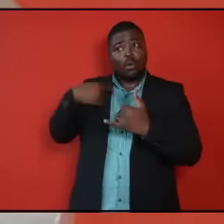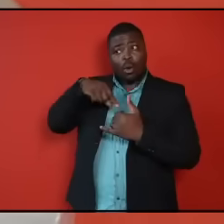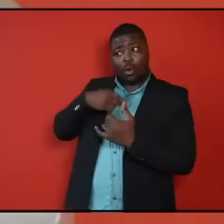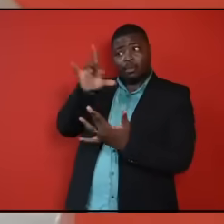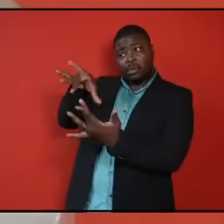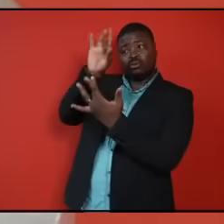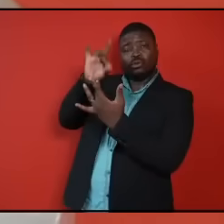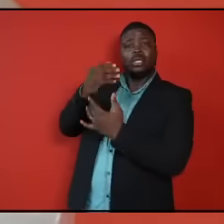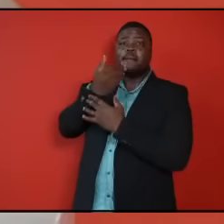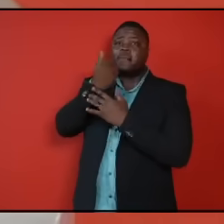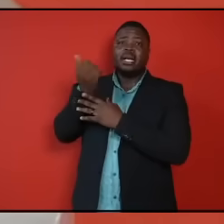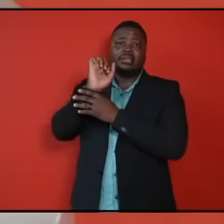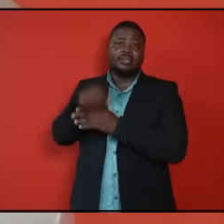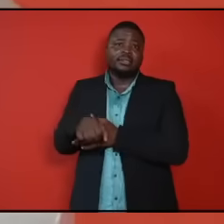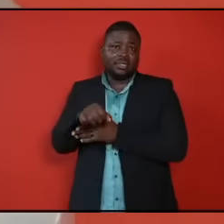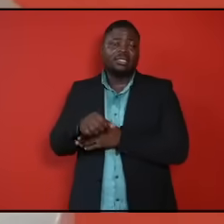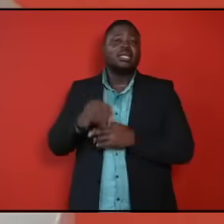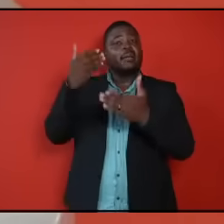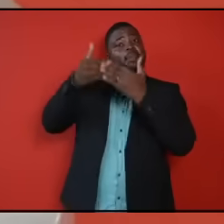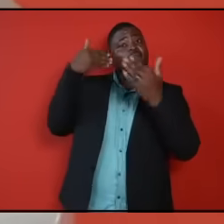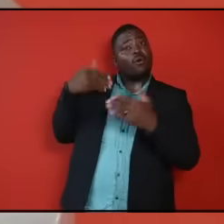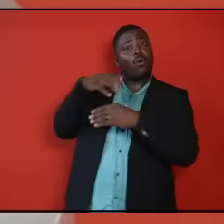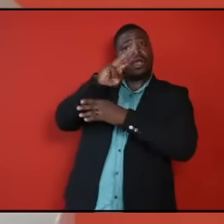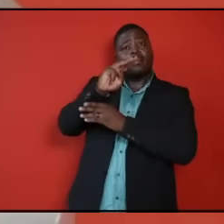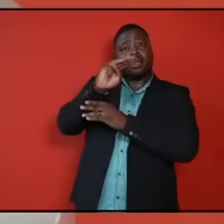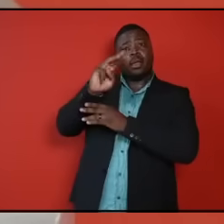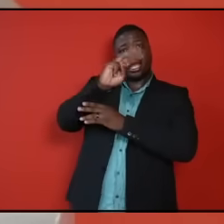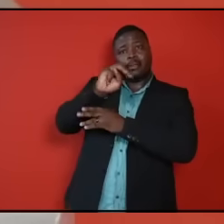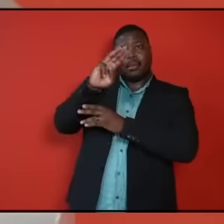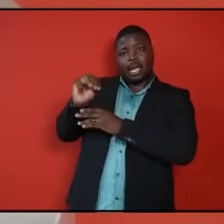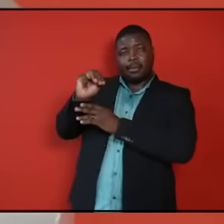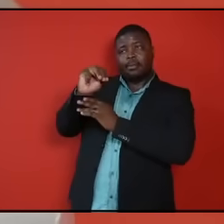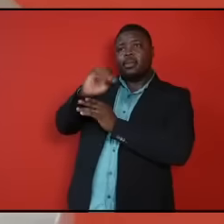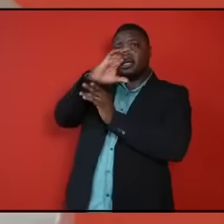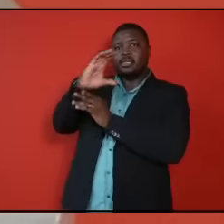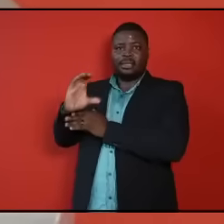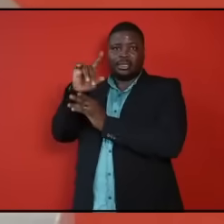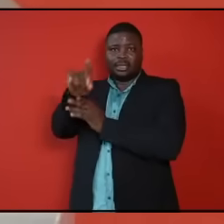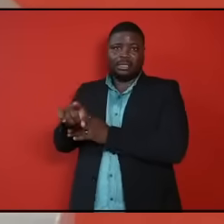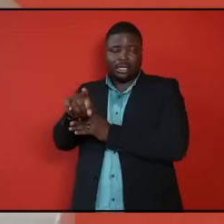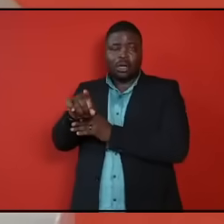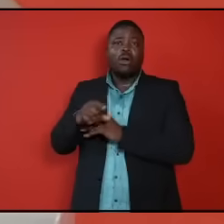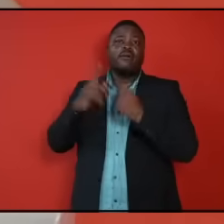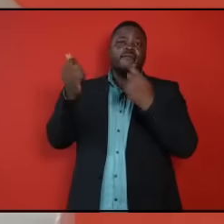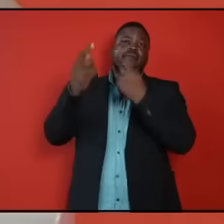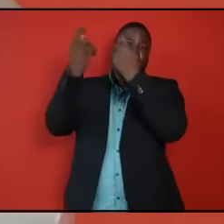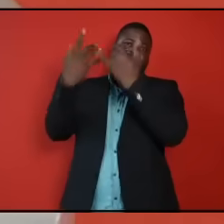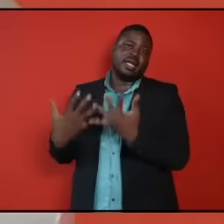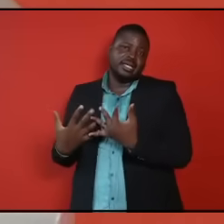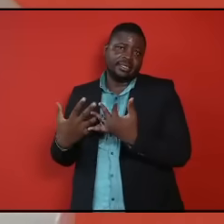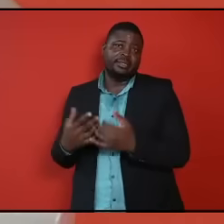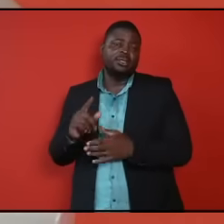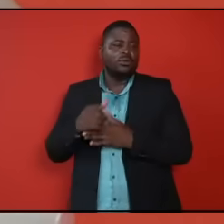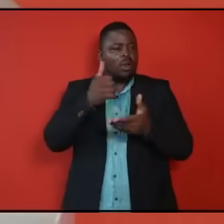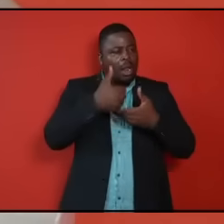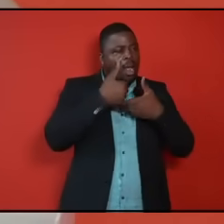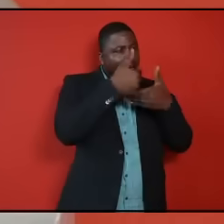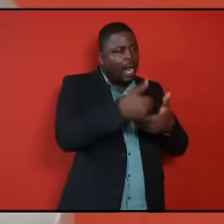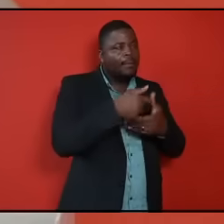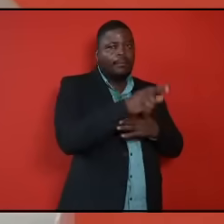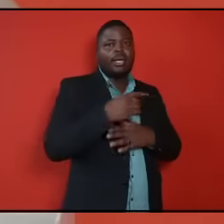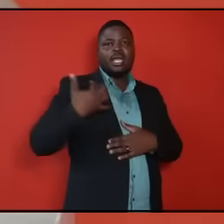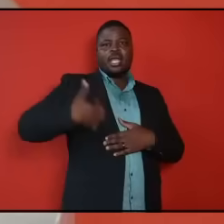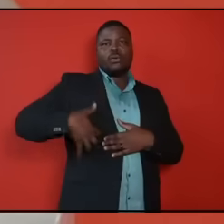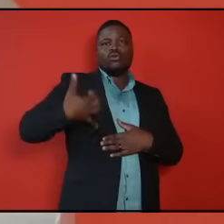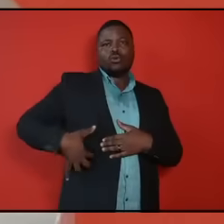former MMC of Finance who stabilized the finances of Ekurhuleni and put it in a good shape. We can't say the